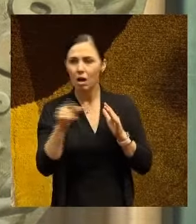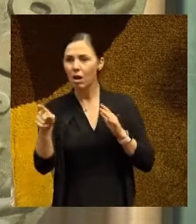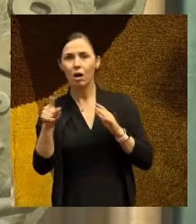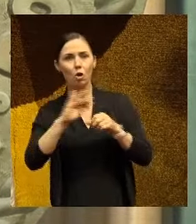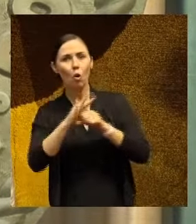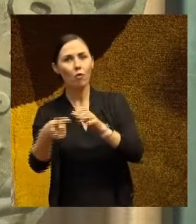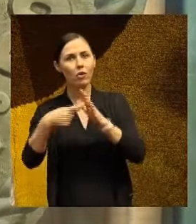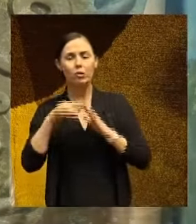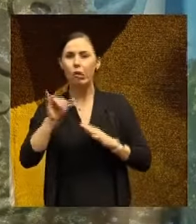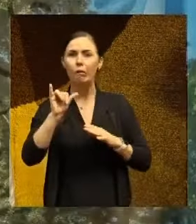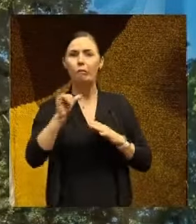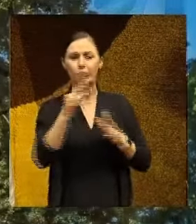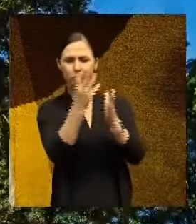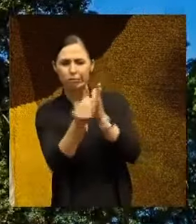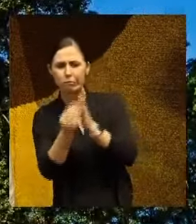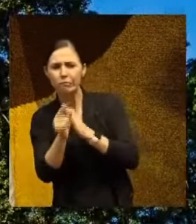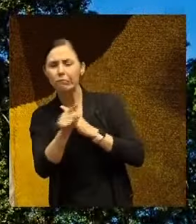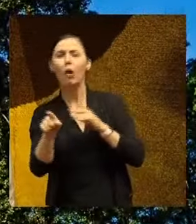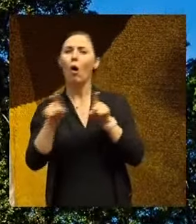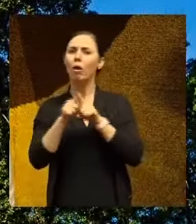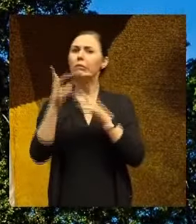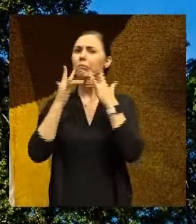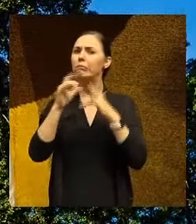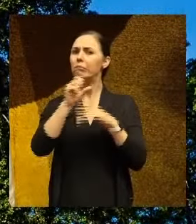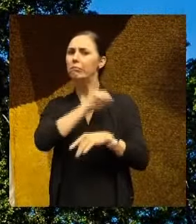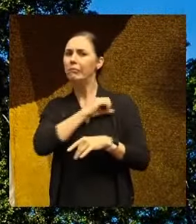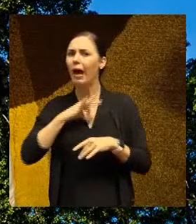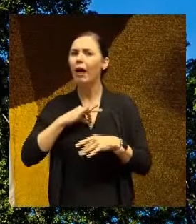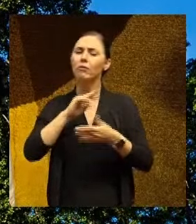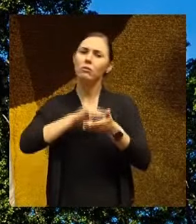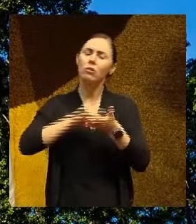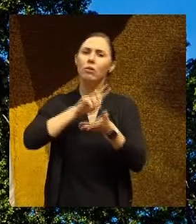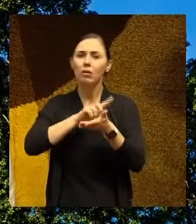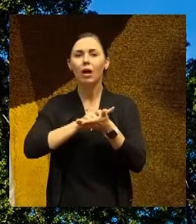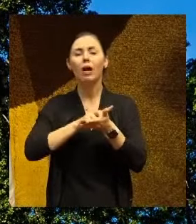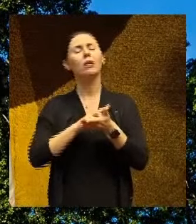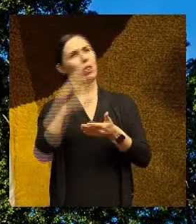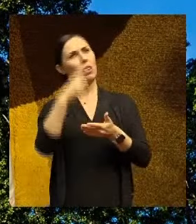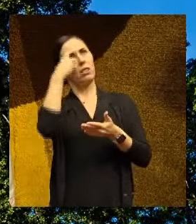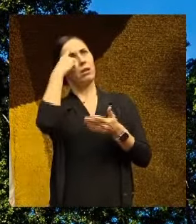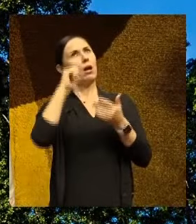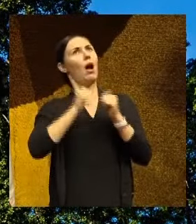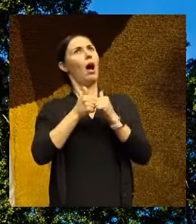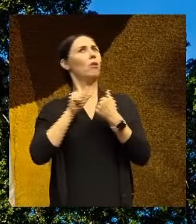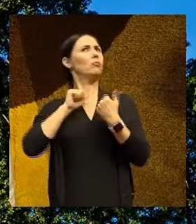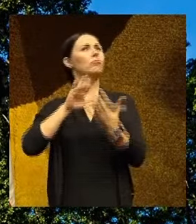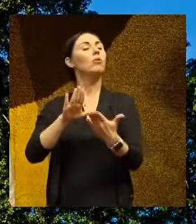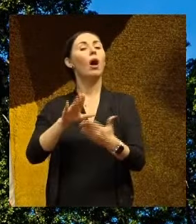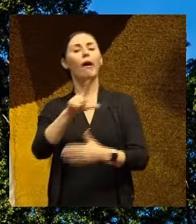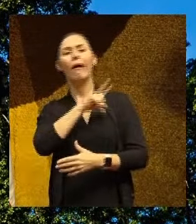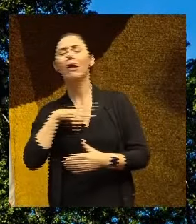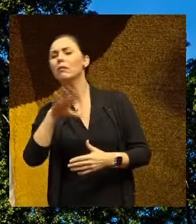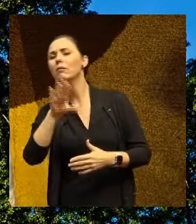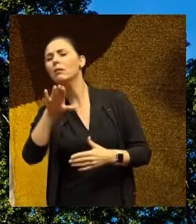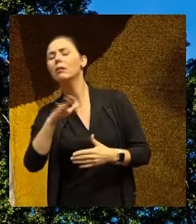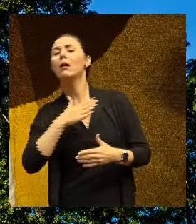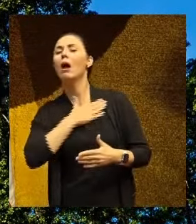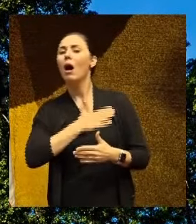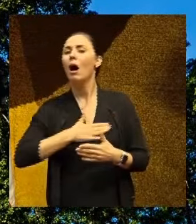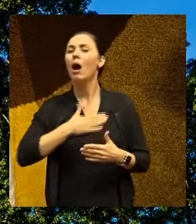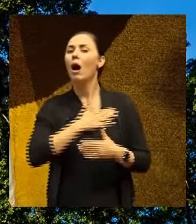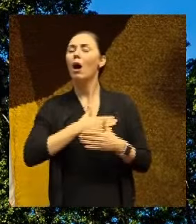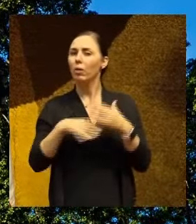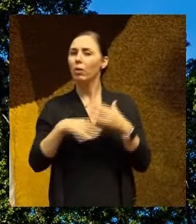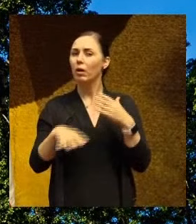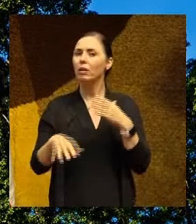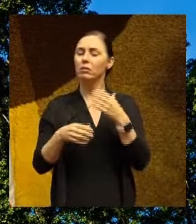nurses. To address these concerns, we're asking the legislature to fund the expansion of the University